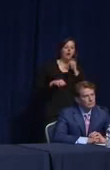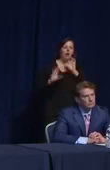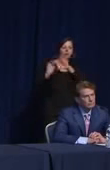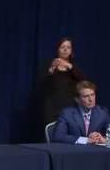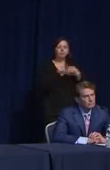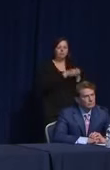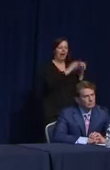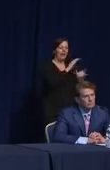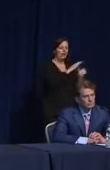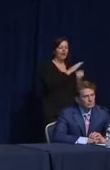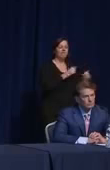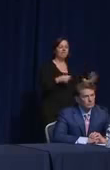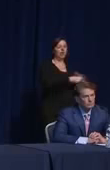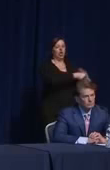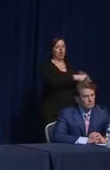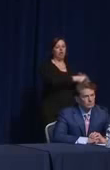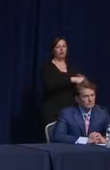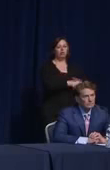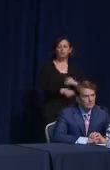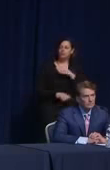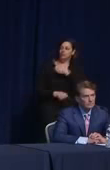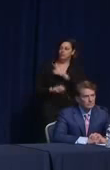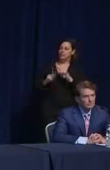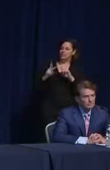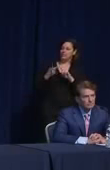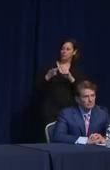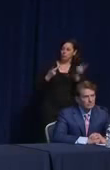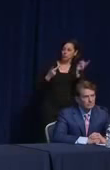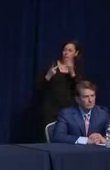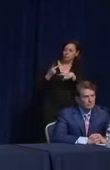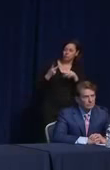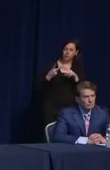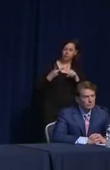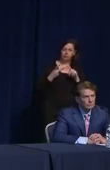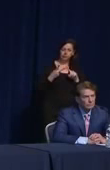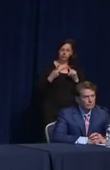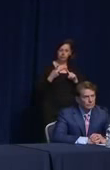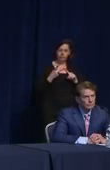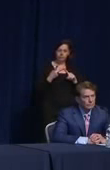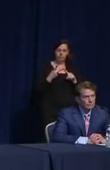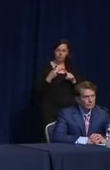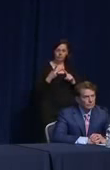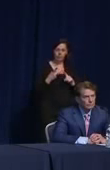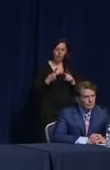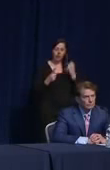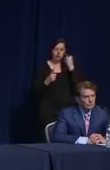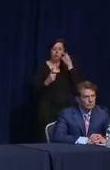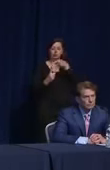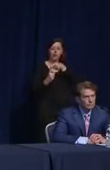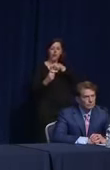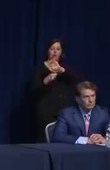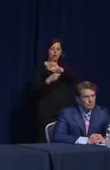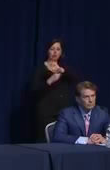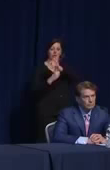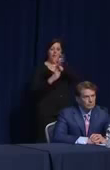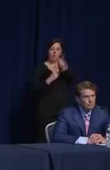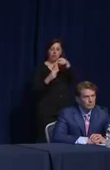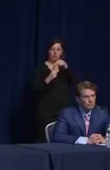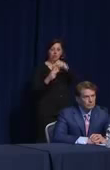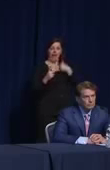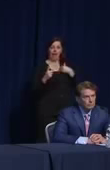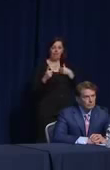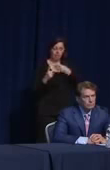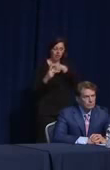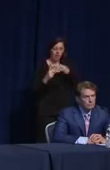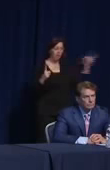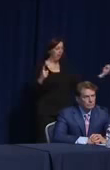isolated. And could you also answer, please, the question about whether somebody should be in self-quarantine if they've been around somebody